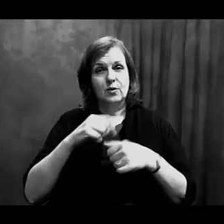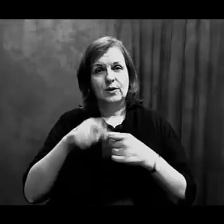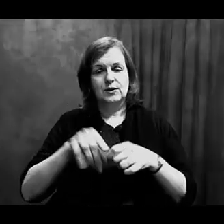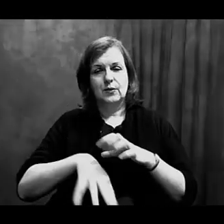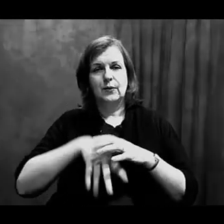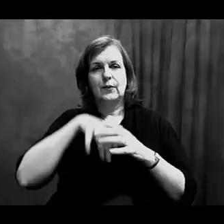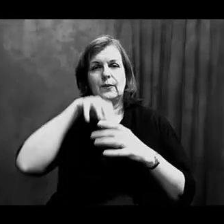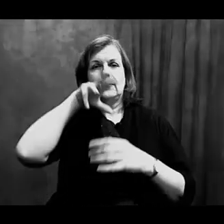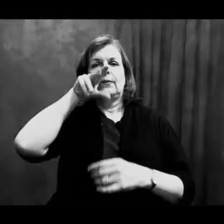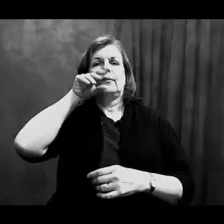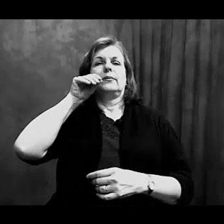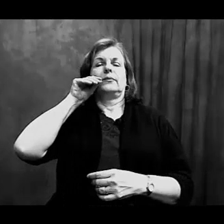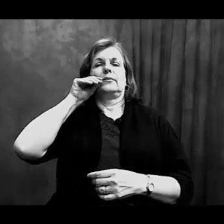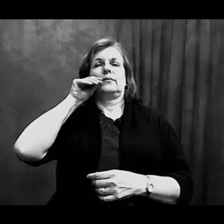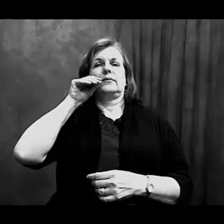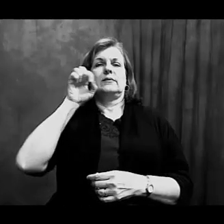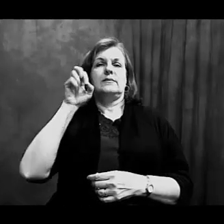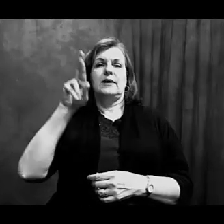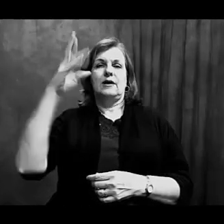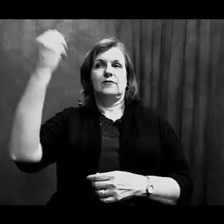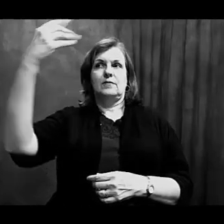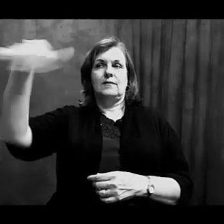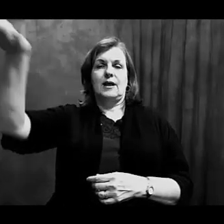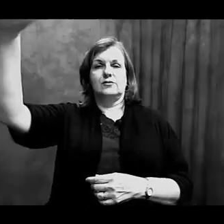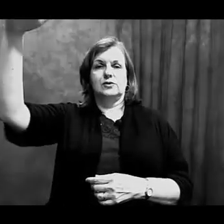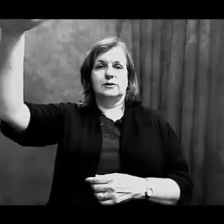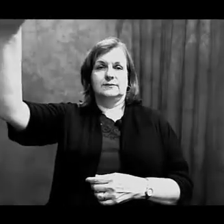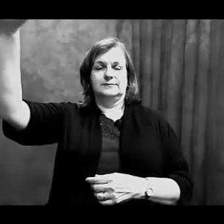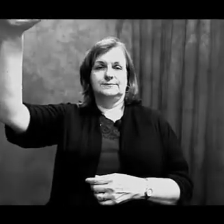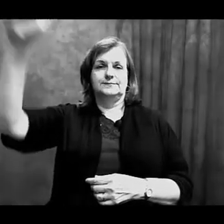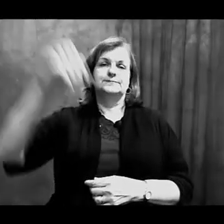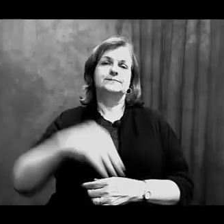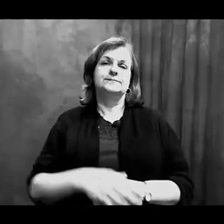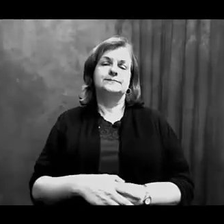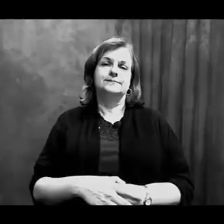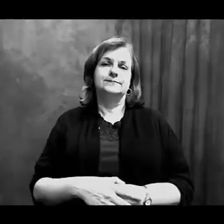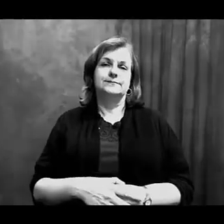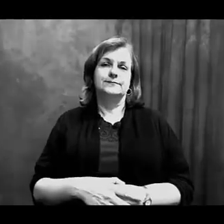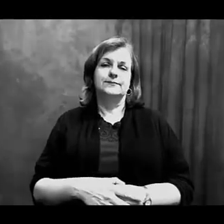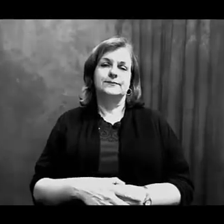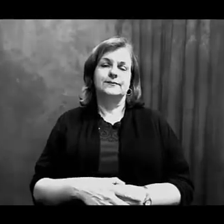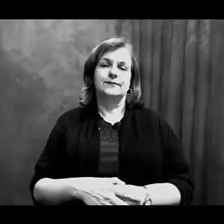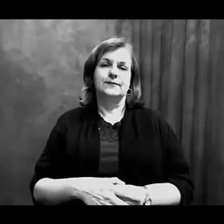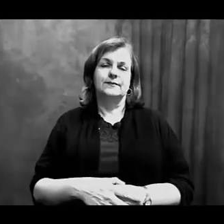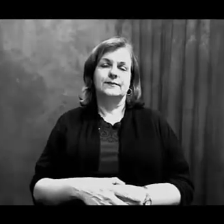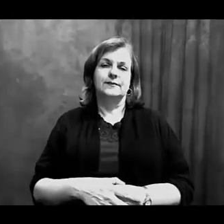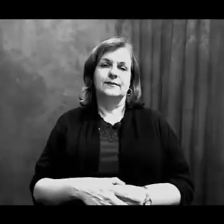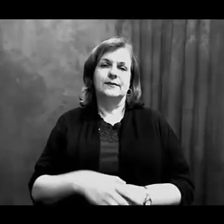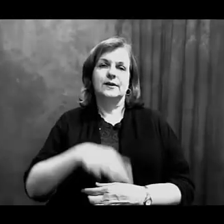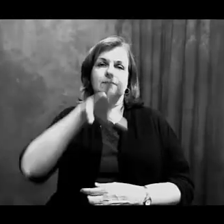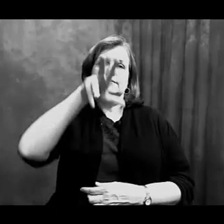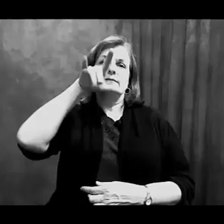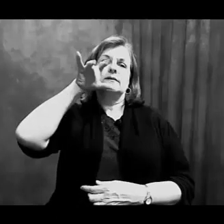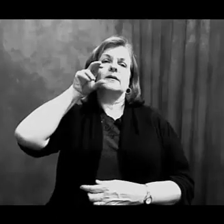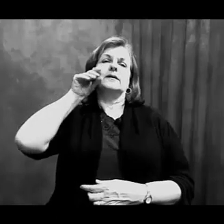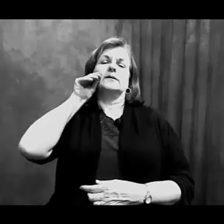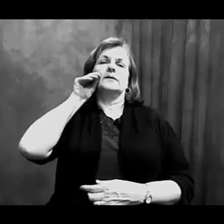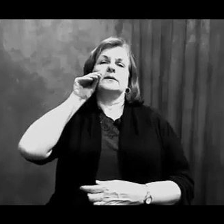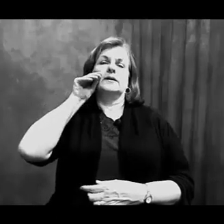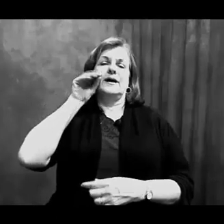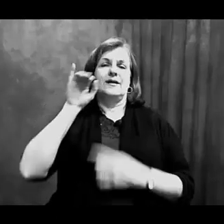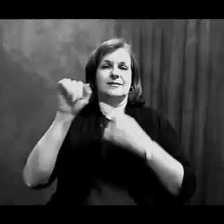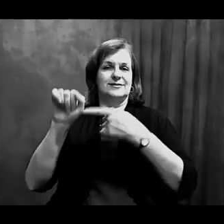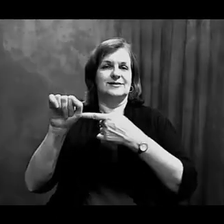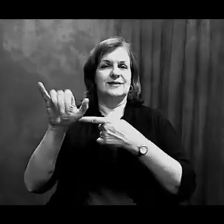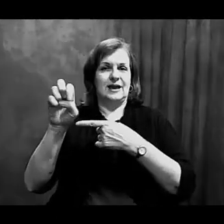you take in air from the atmosphere or from the room, we see that air mixing with